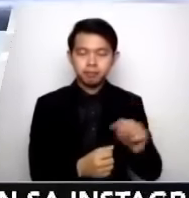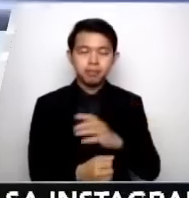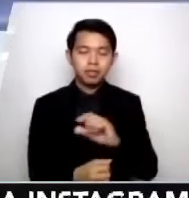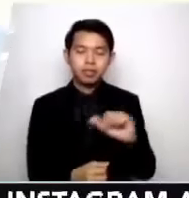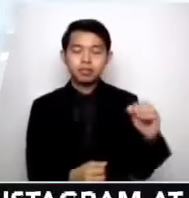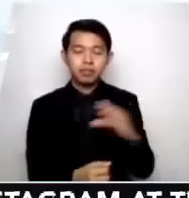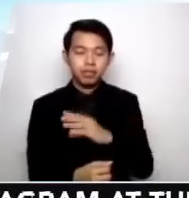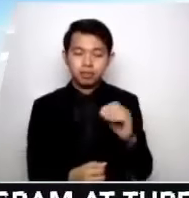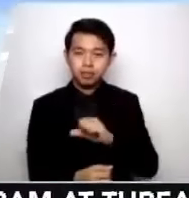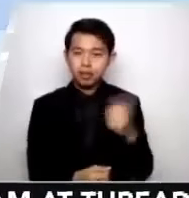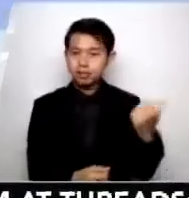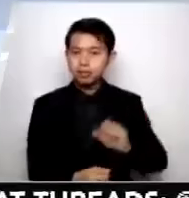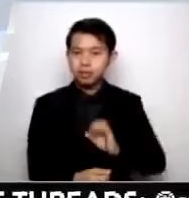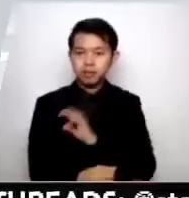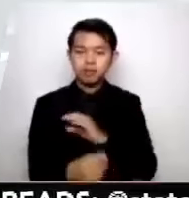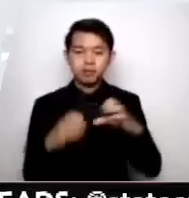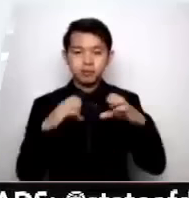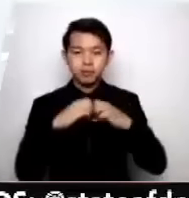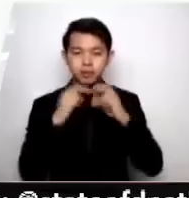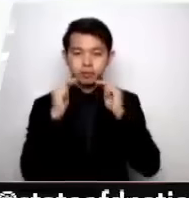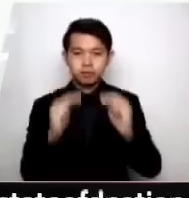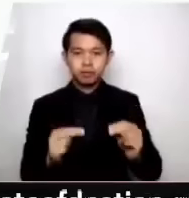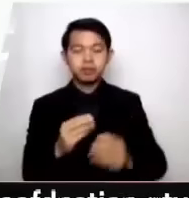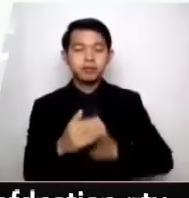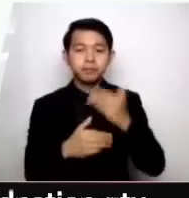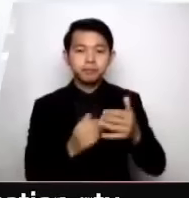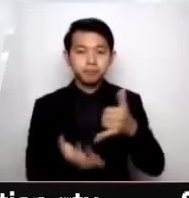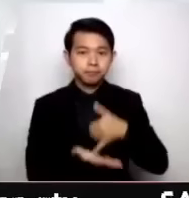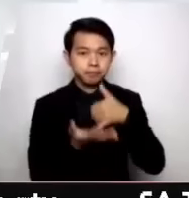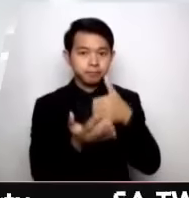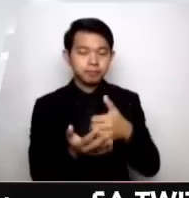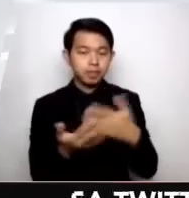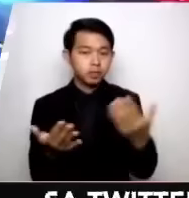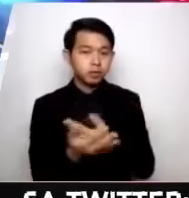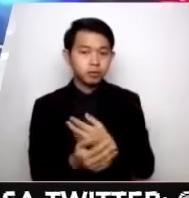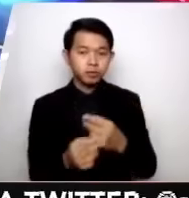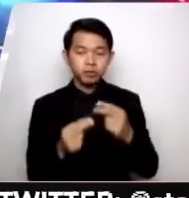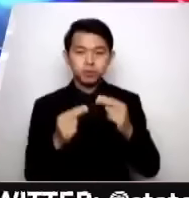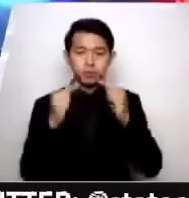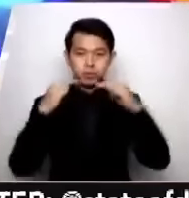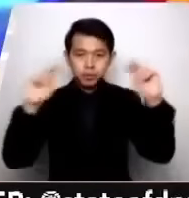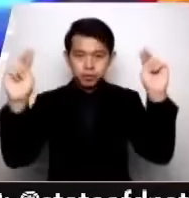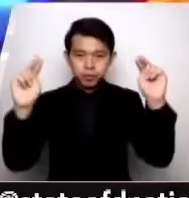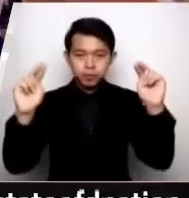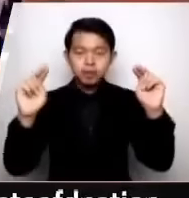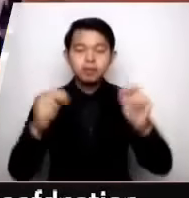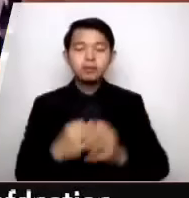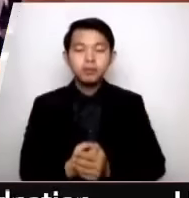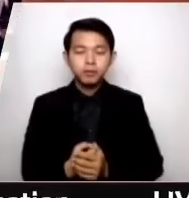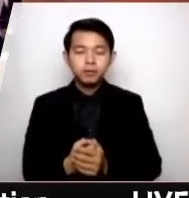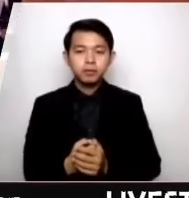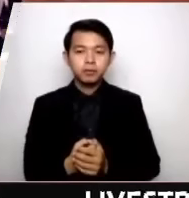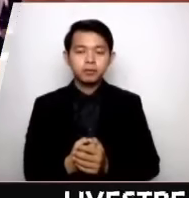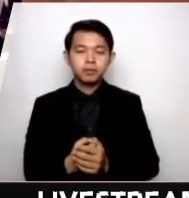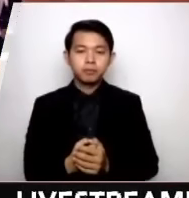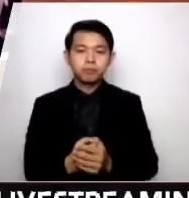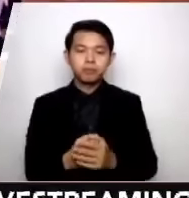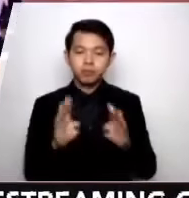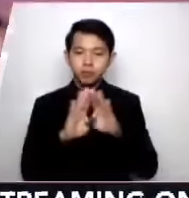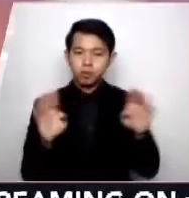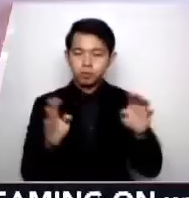News. Ginawaran din ng Anak TV Seal ang New Heroes of the Game Game On at New Heroes of the Game Opening Ceremony ng